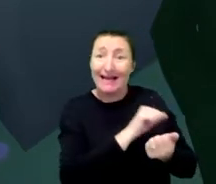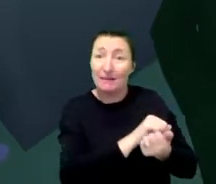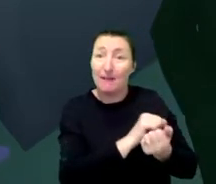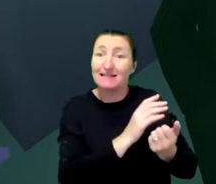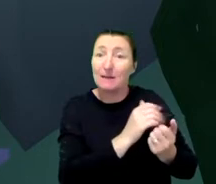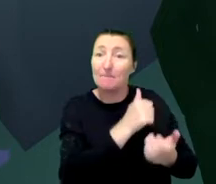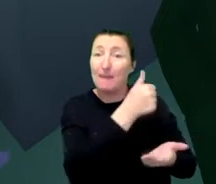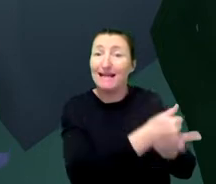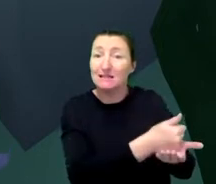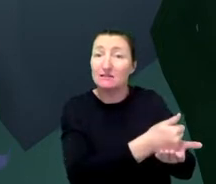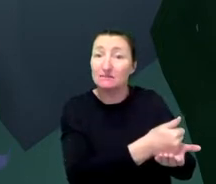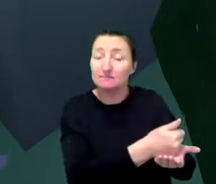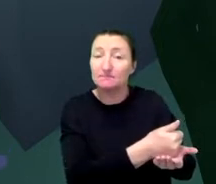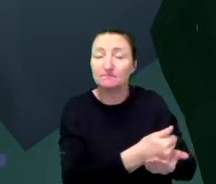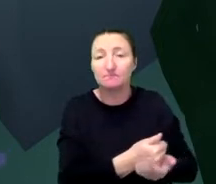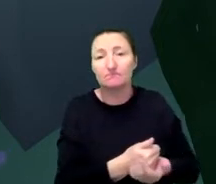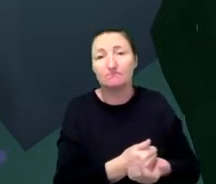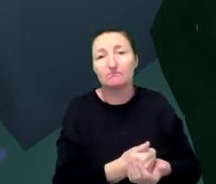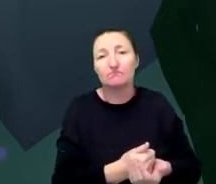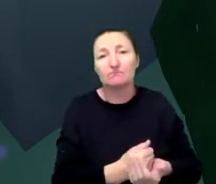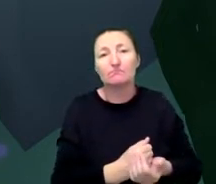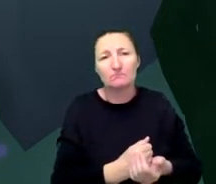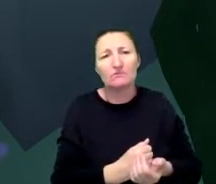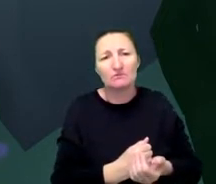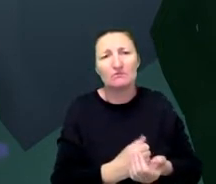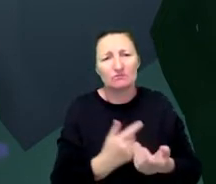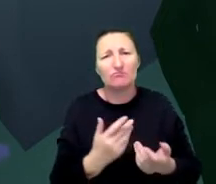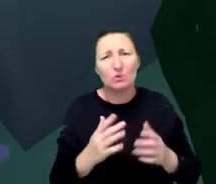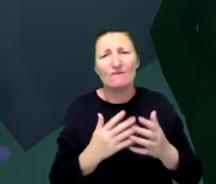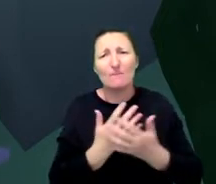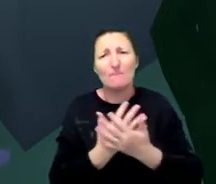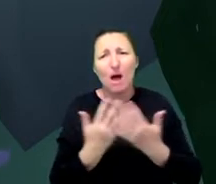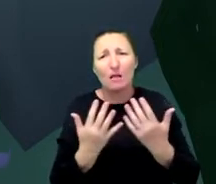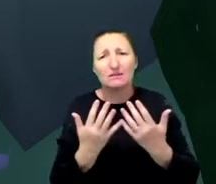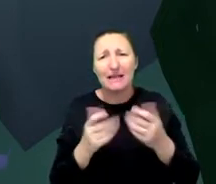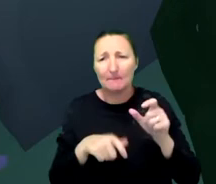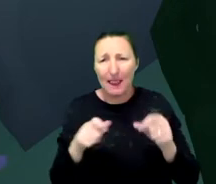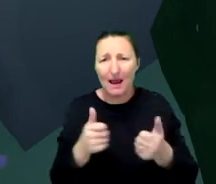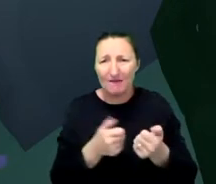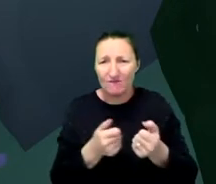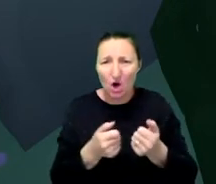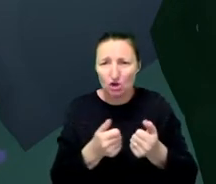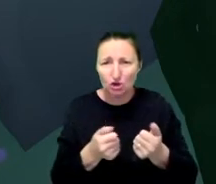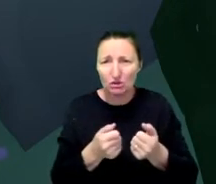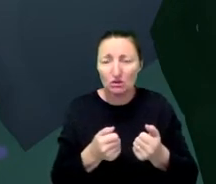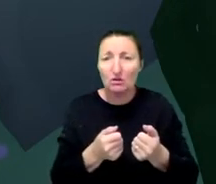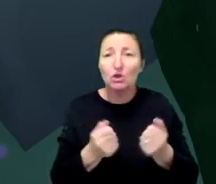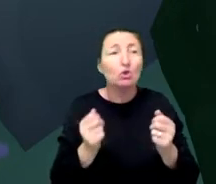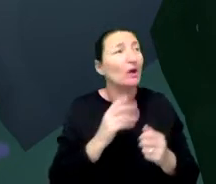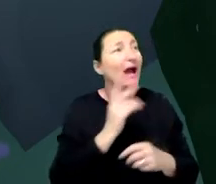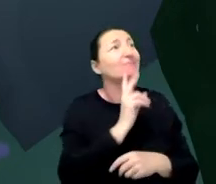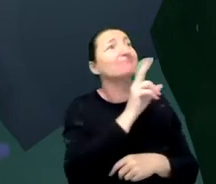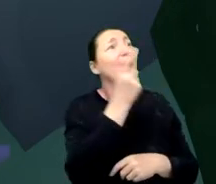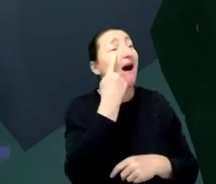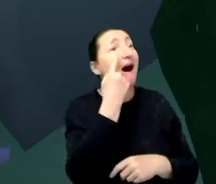find. I guess, yeah, that would be really cool also as like a multiplayer version, like to see the light that other people have scattered or the objects. I